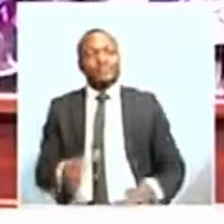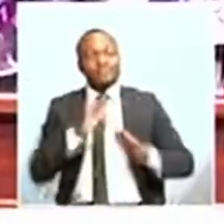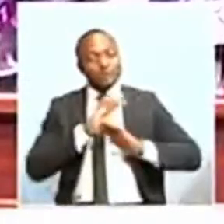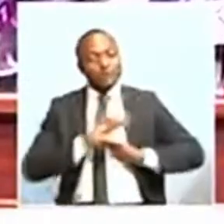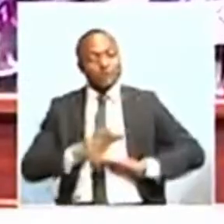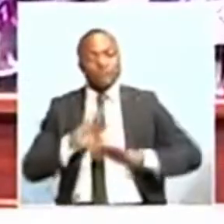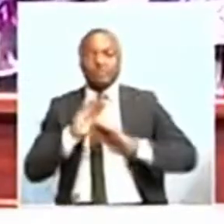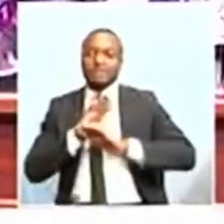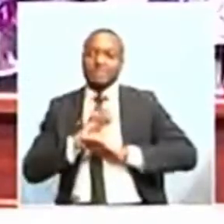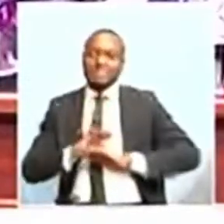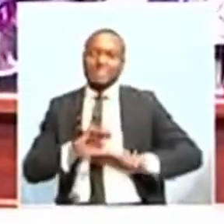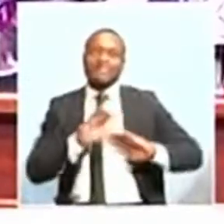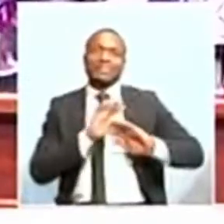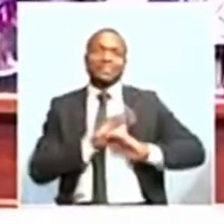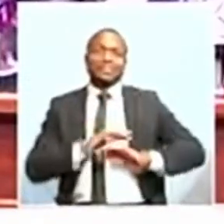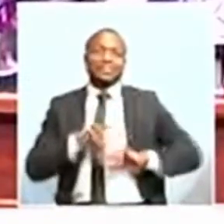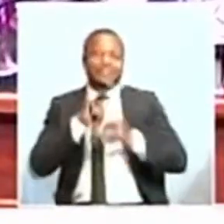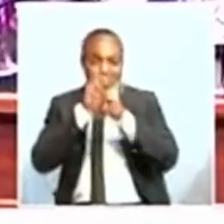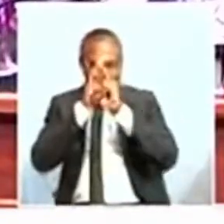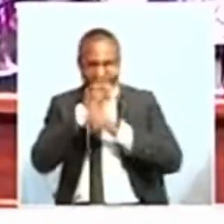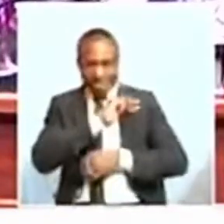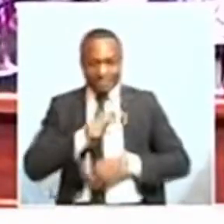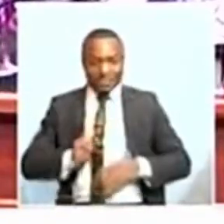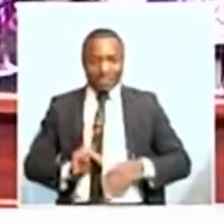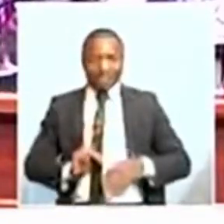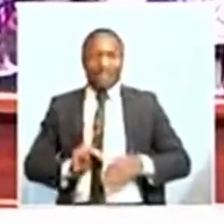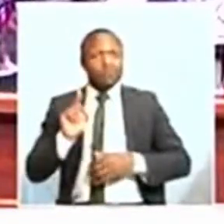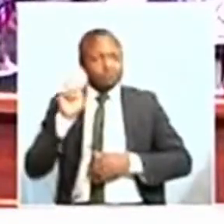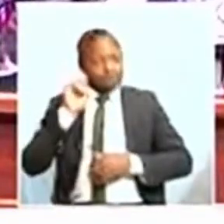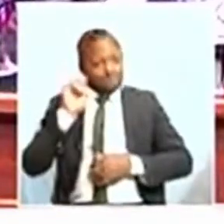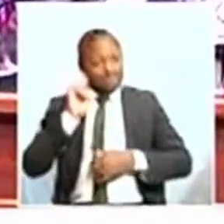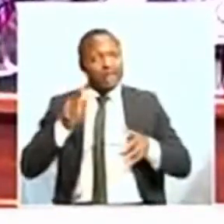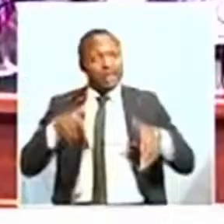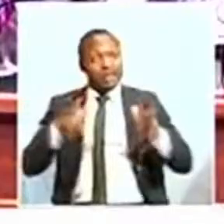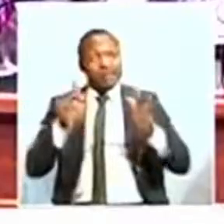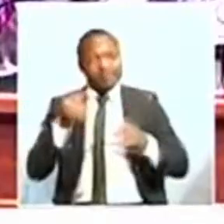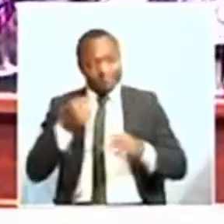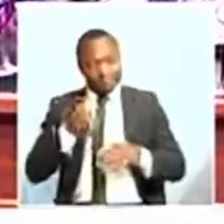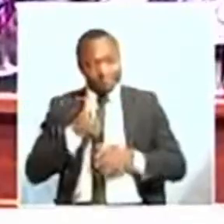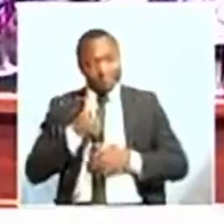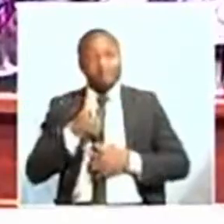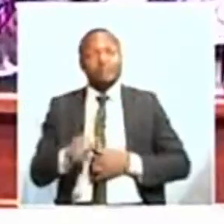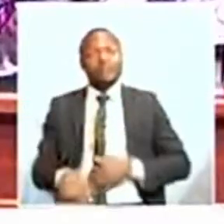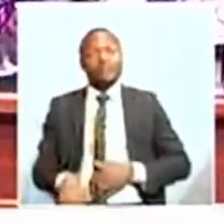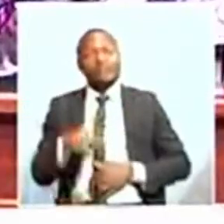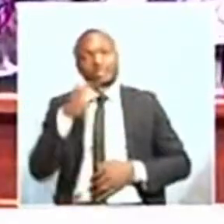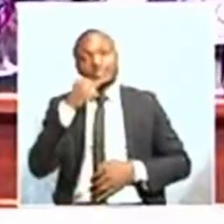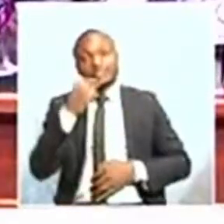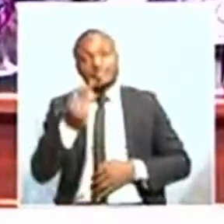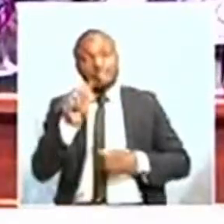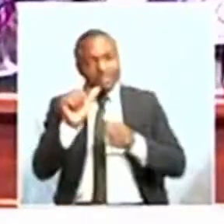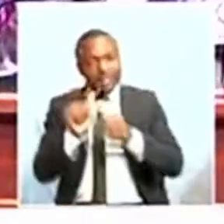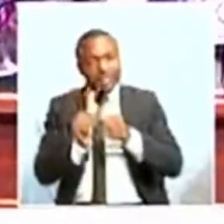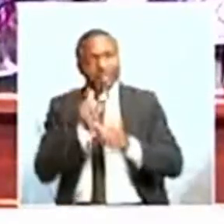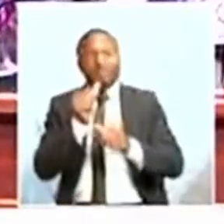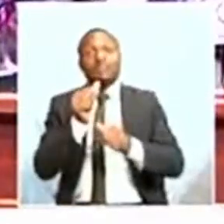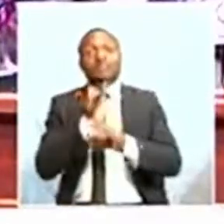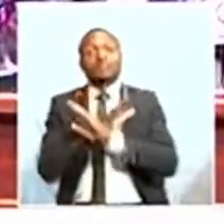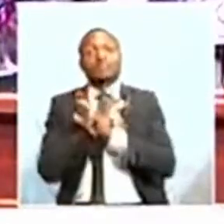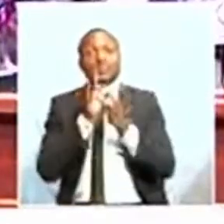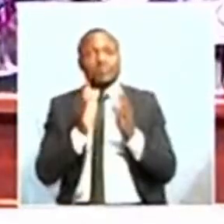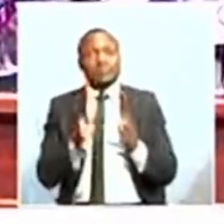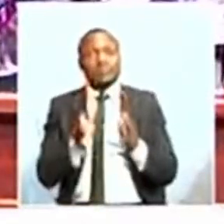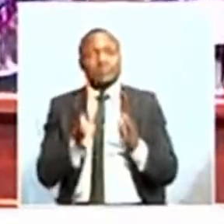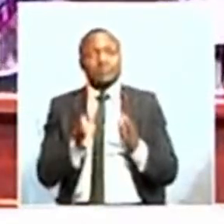Madam Speaker, all the honorable members, let's listen. Allow me, however, quietly to state that every Zambian is